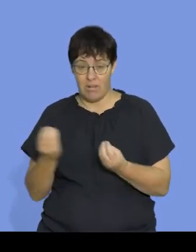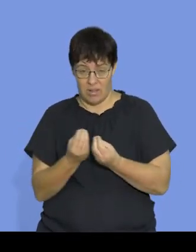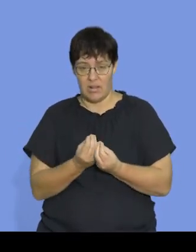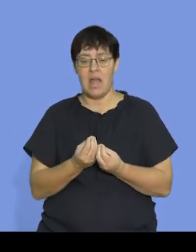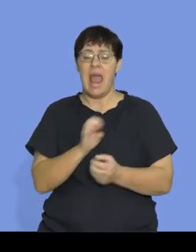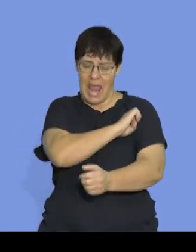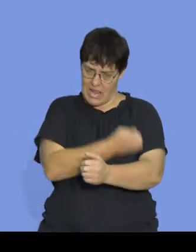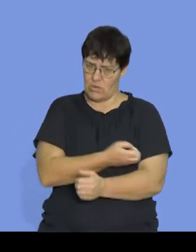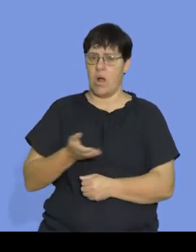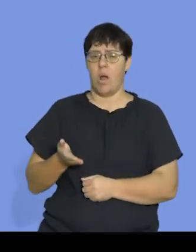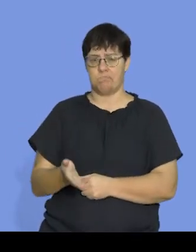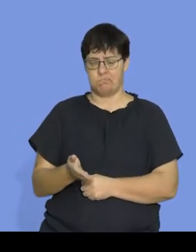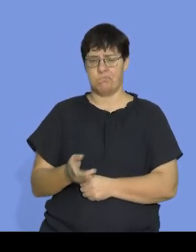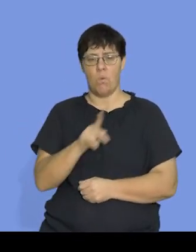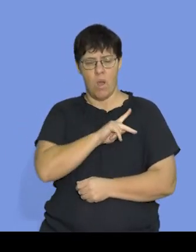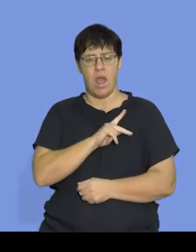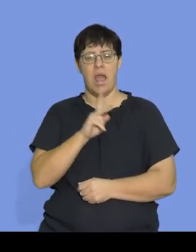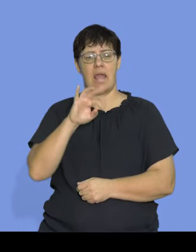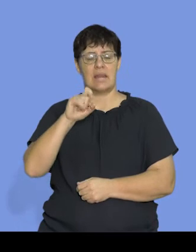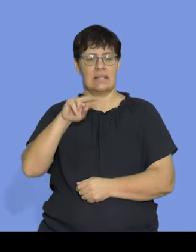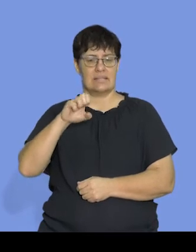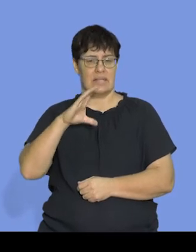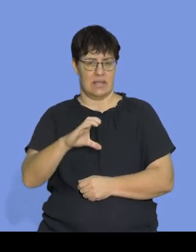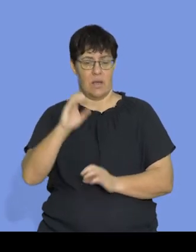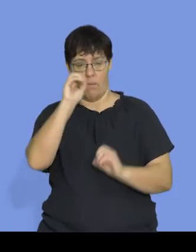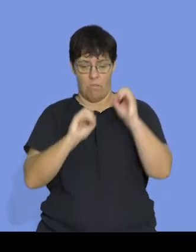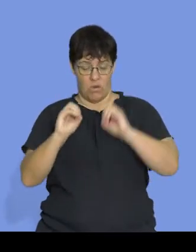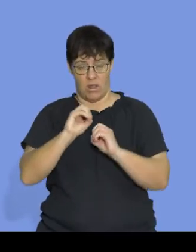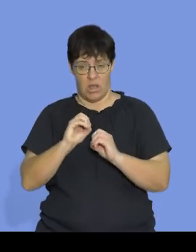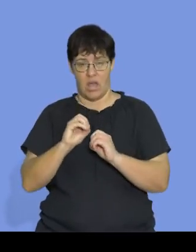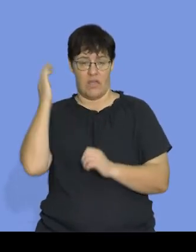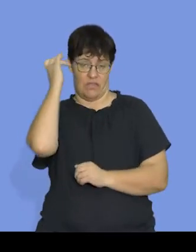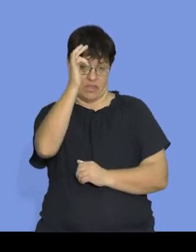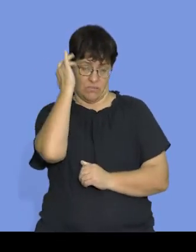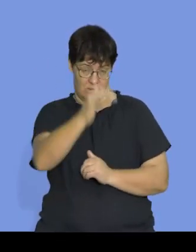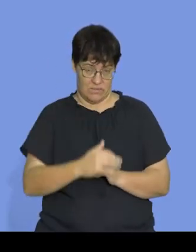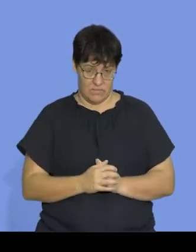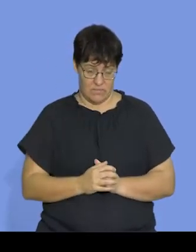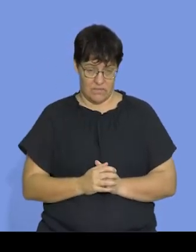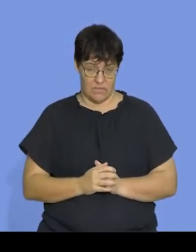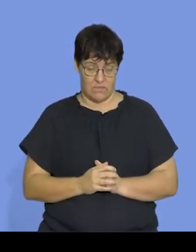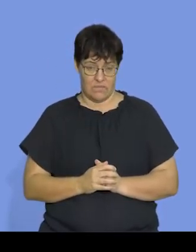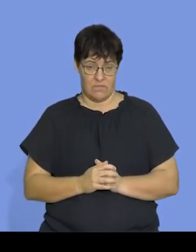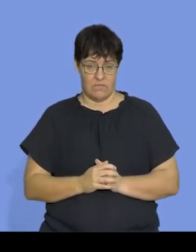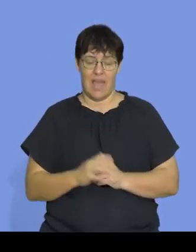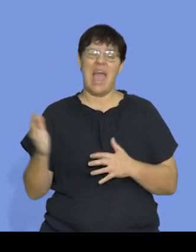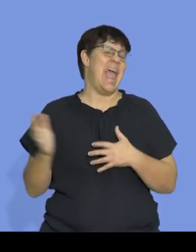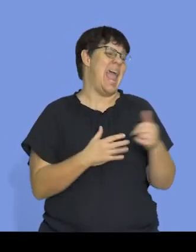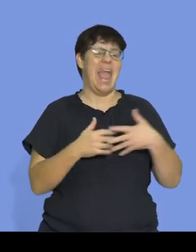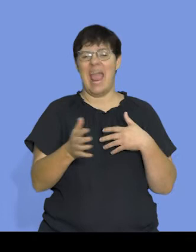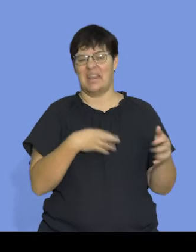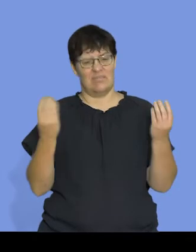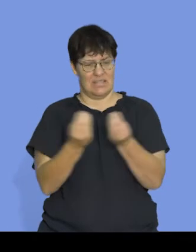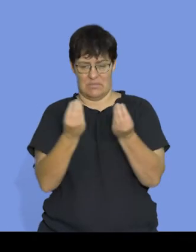energy according to the kinetic molecular theory. So this is a very, very important point to say that any substance in